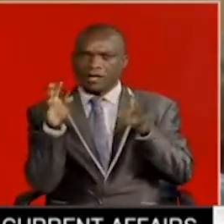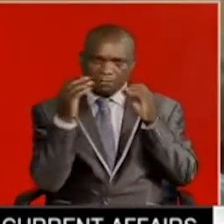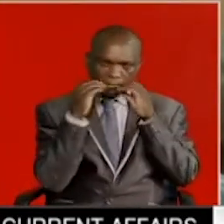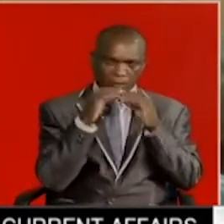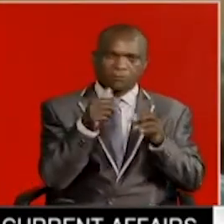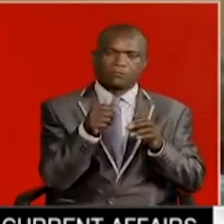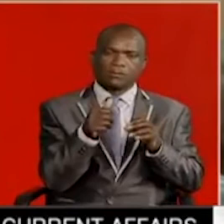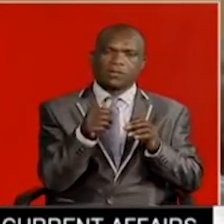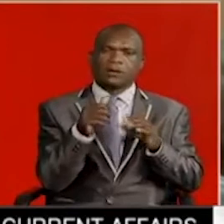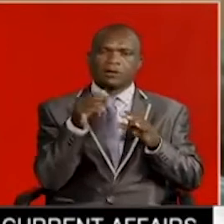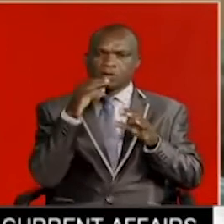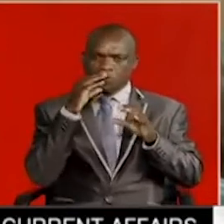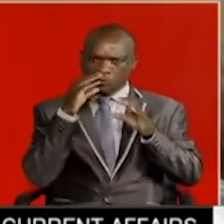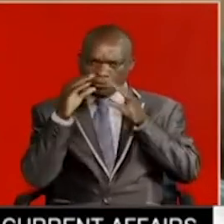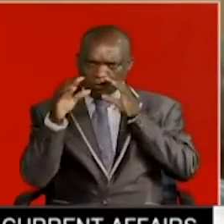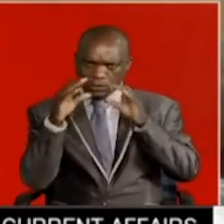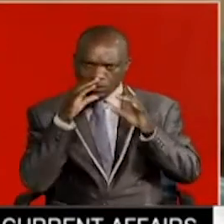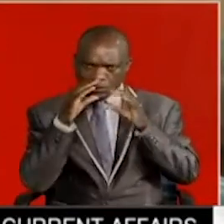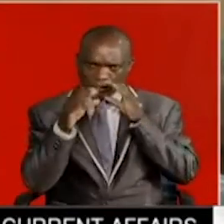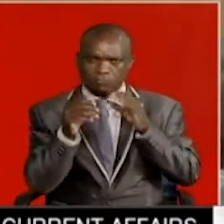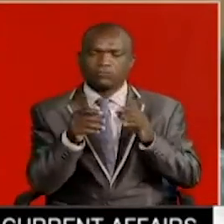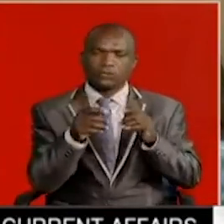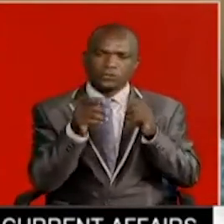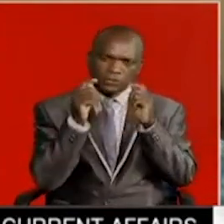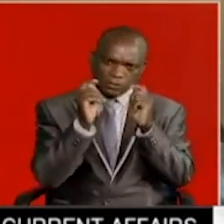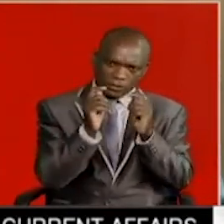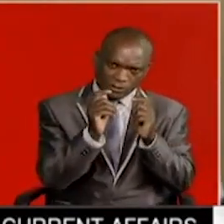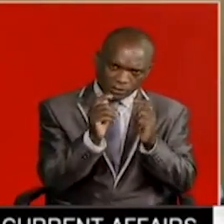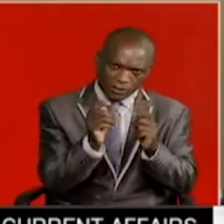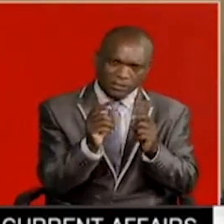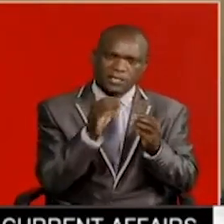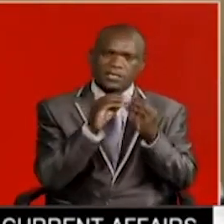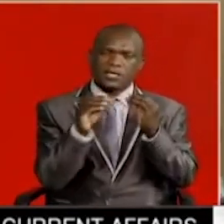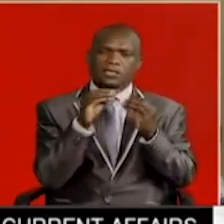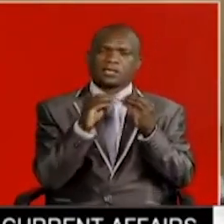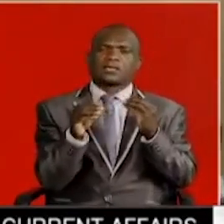Crisis communication that is addressing serious